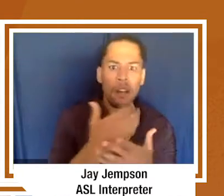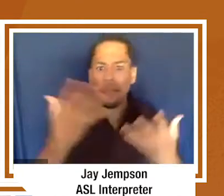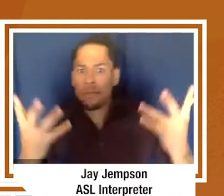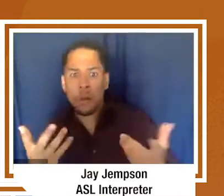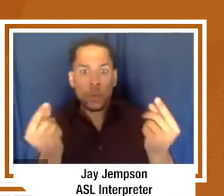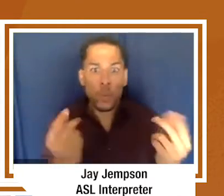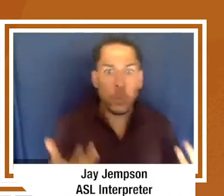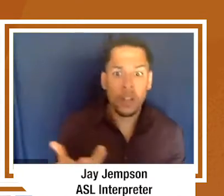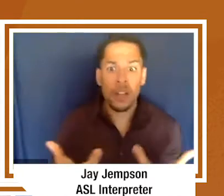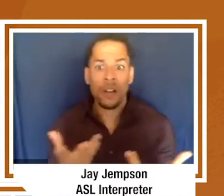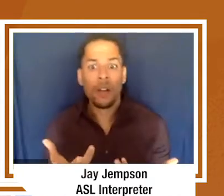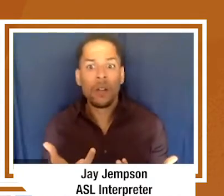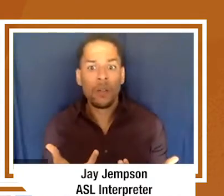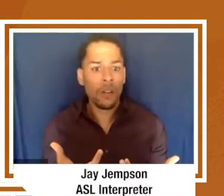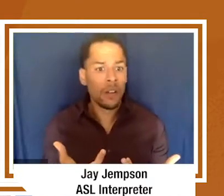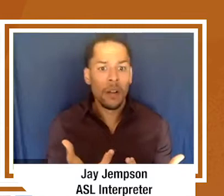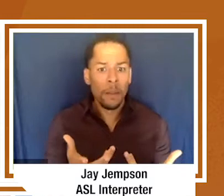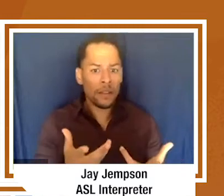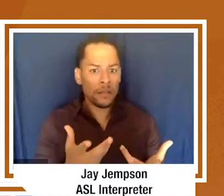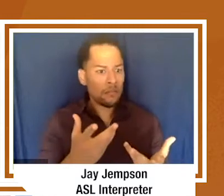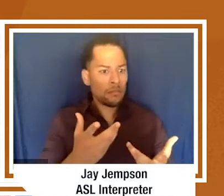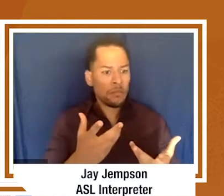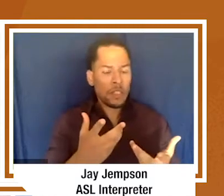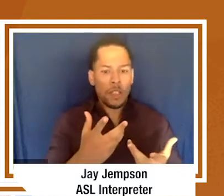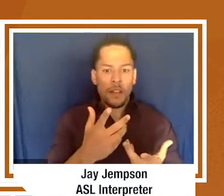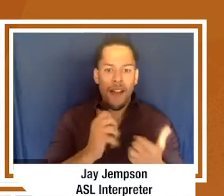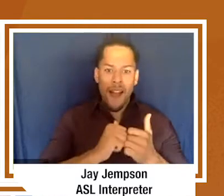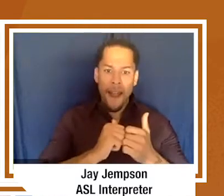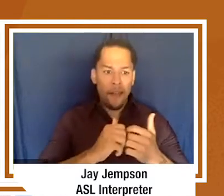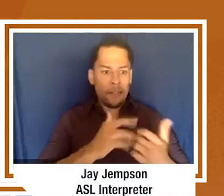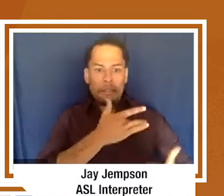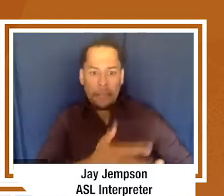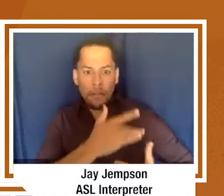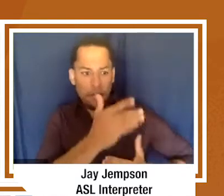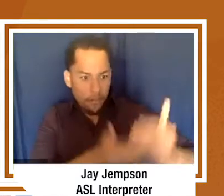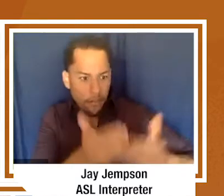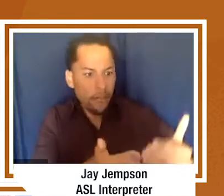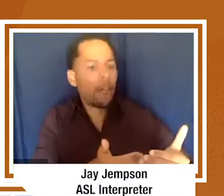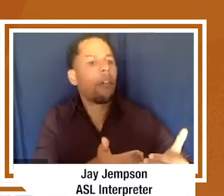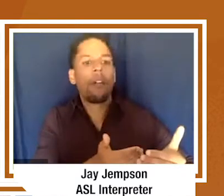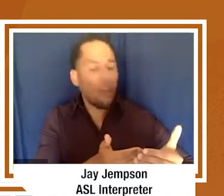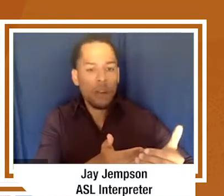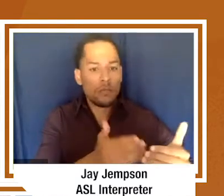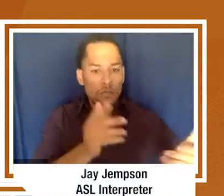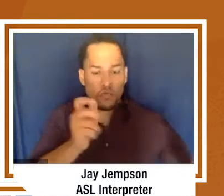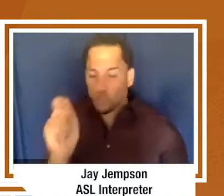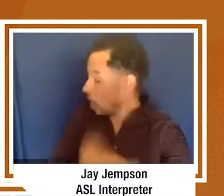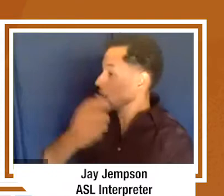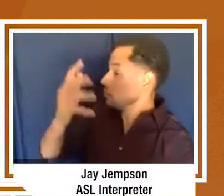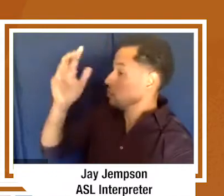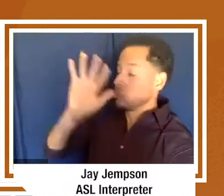in place and space. They had to rethink their models. They had to rethink presenting, right? They could not. People had to hop